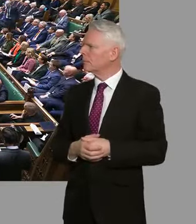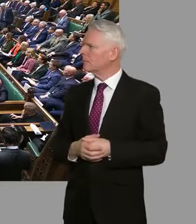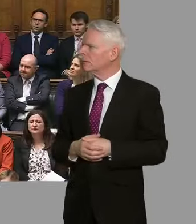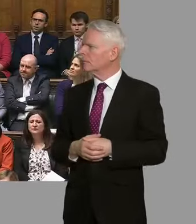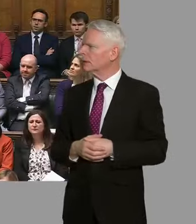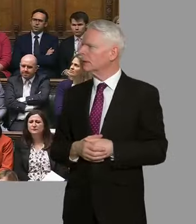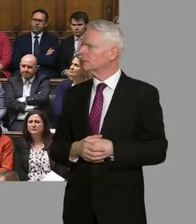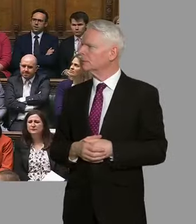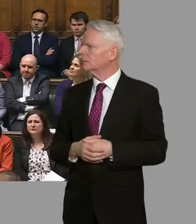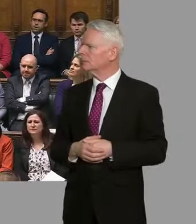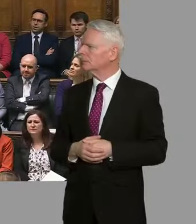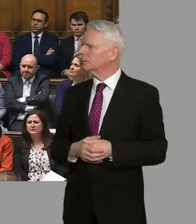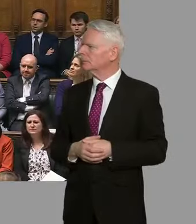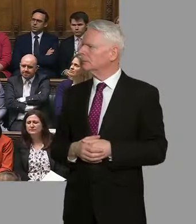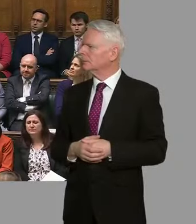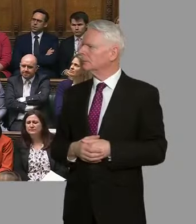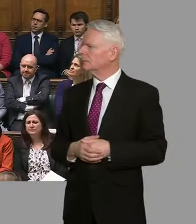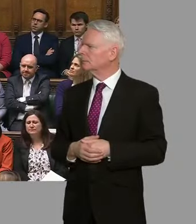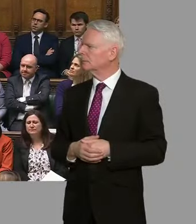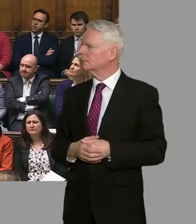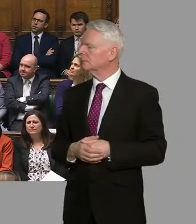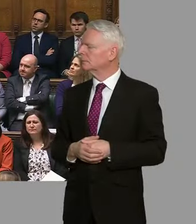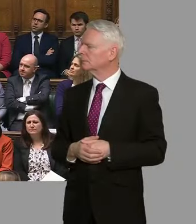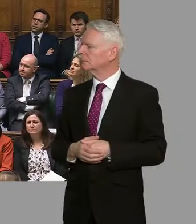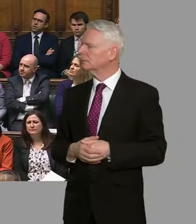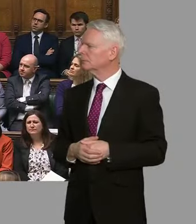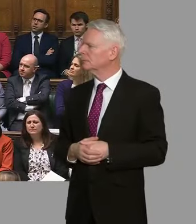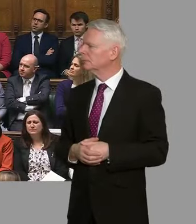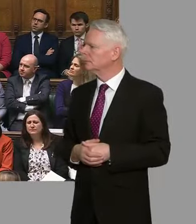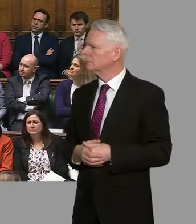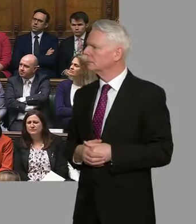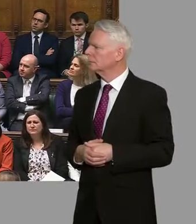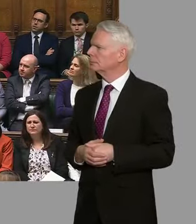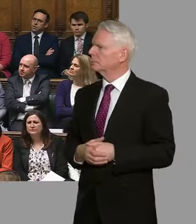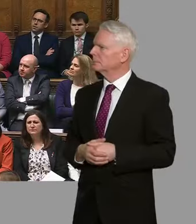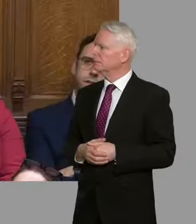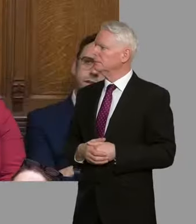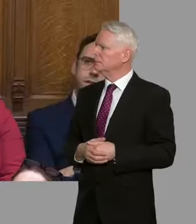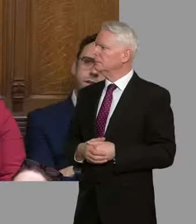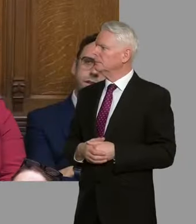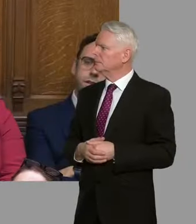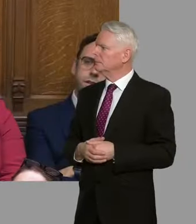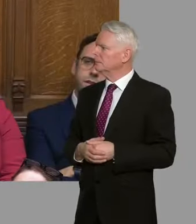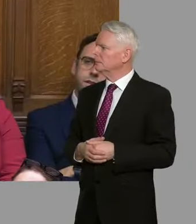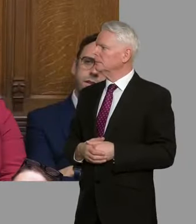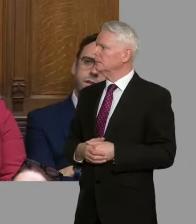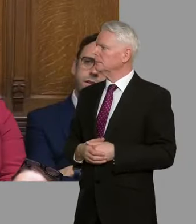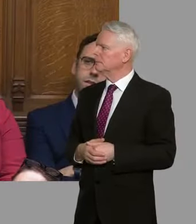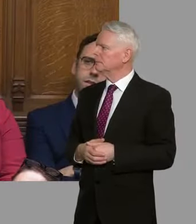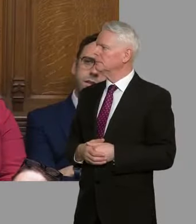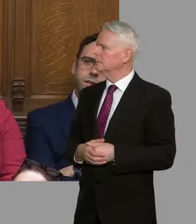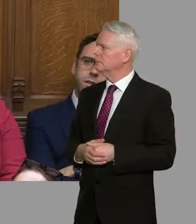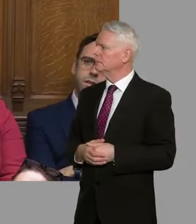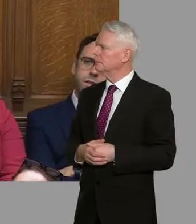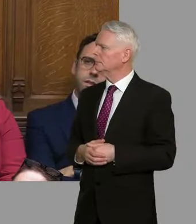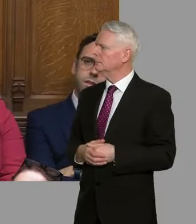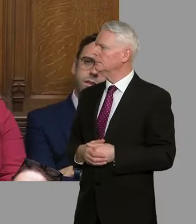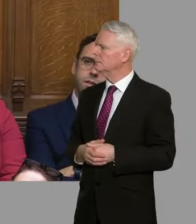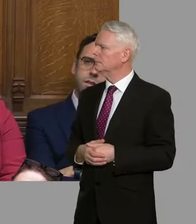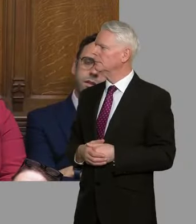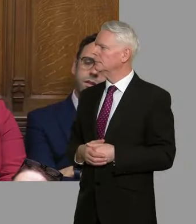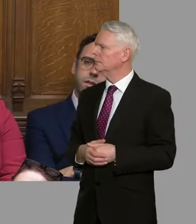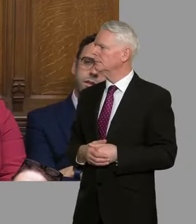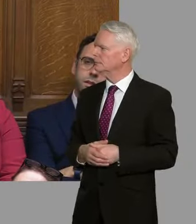the Prime Minister and Home Secretary look urgently at the calls from Holly's mother, Michaela Trusser, to lower the age that a person